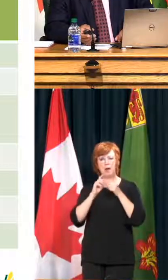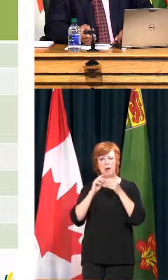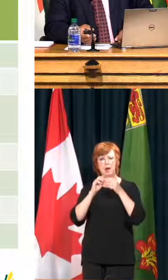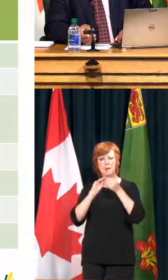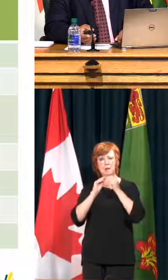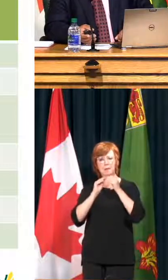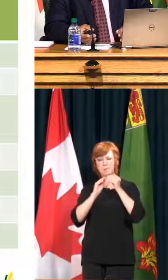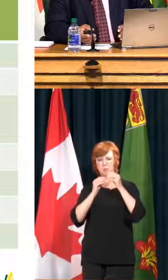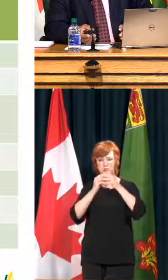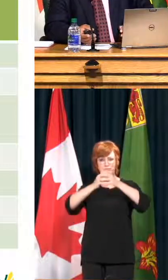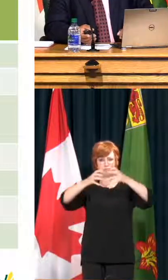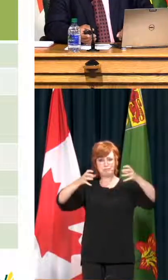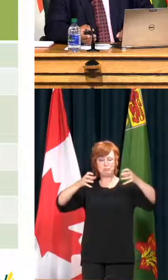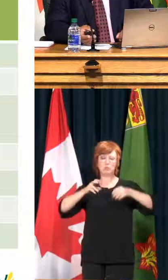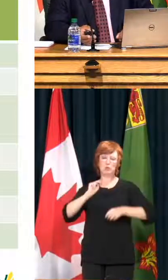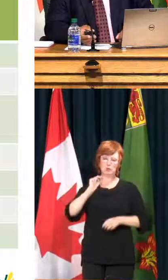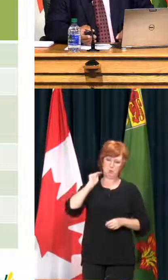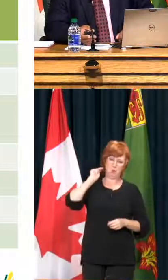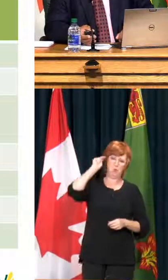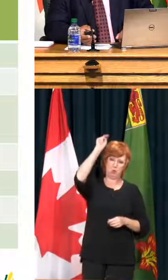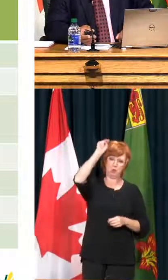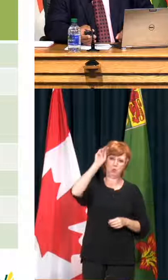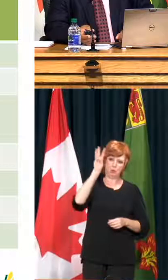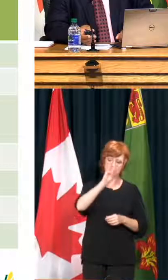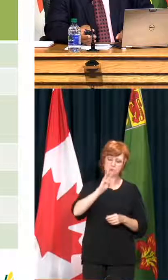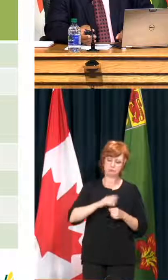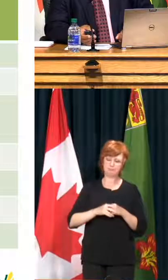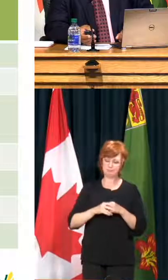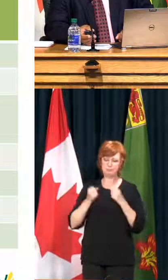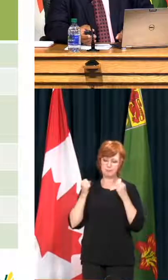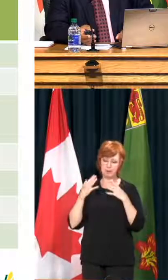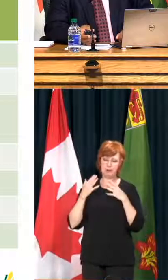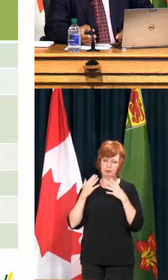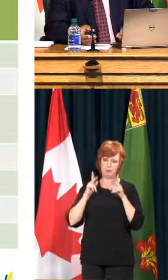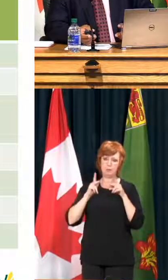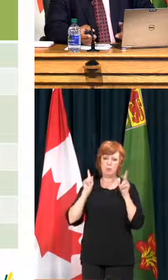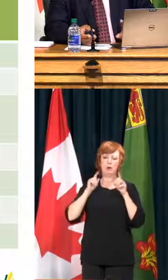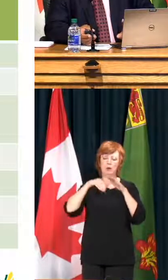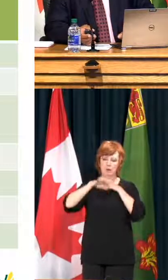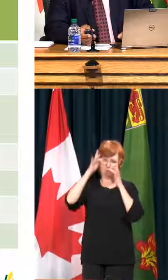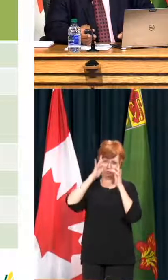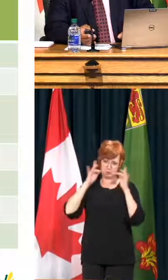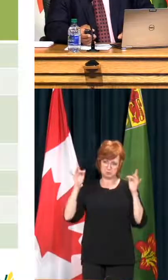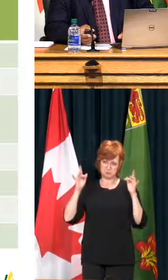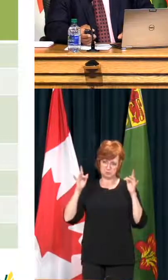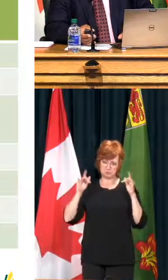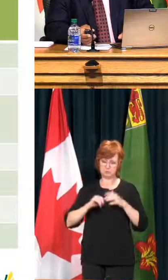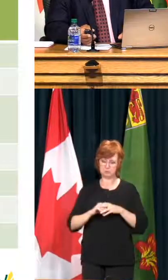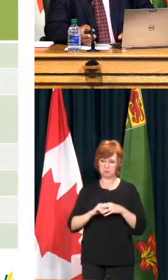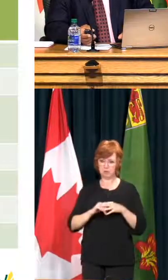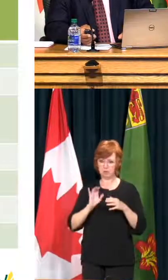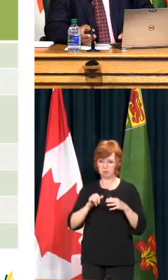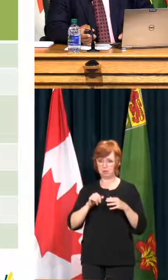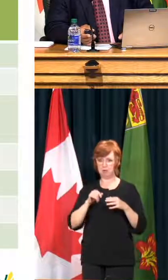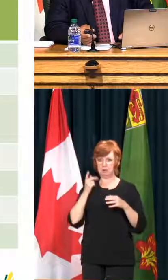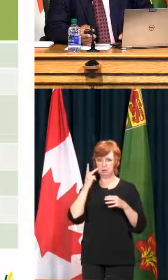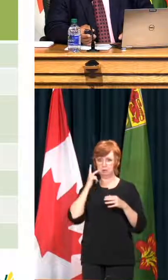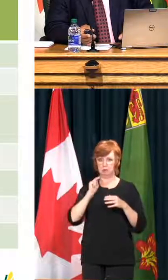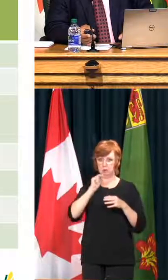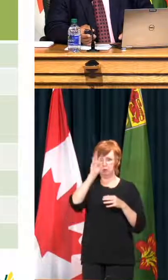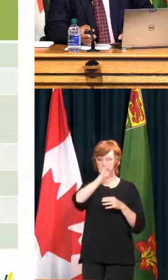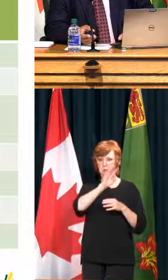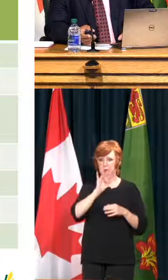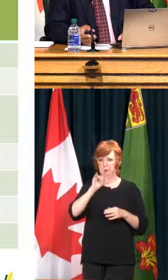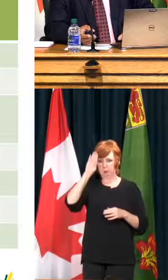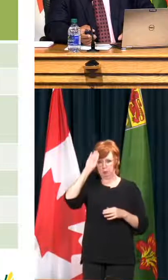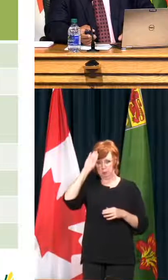northwest, and that has resulted in a higher proportion and number of hospitalization deaths, and that actually is quite sobering. And we have to understand that in the